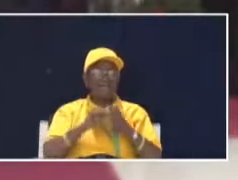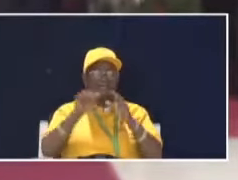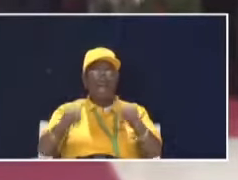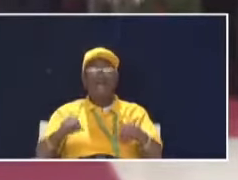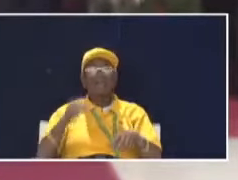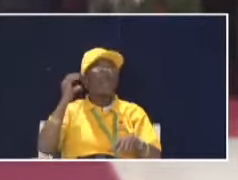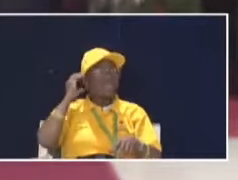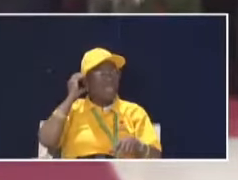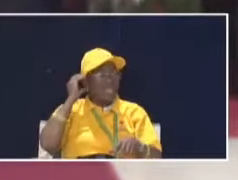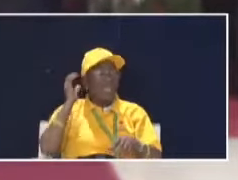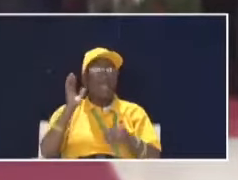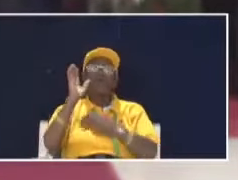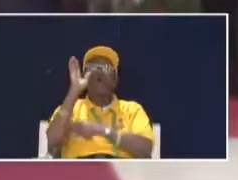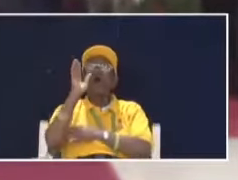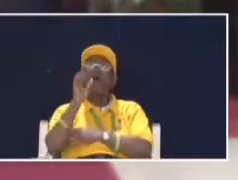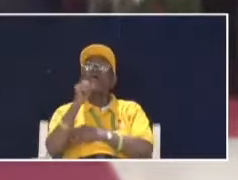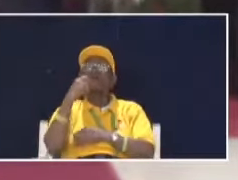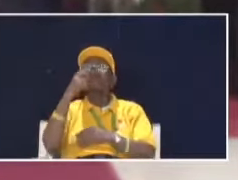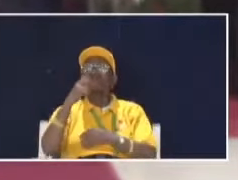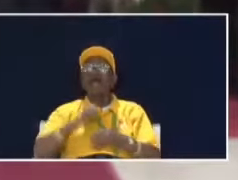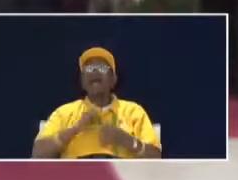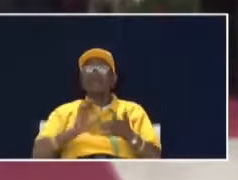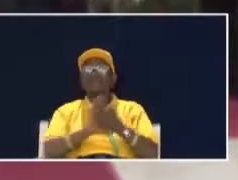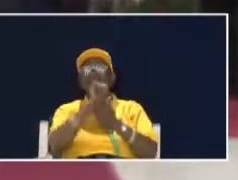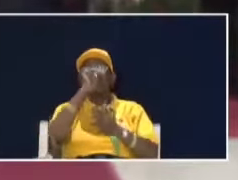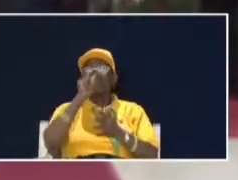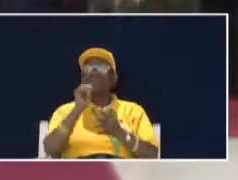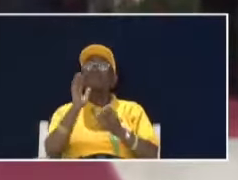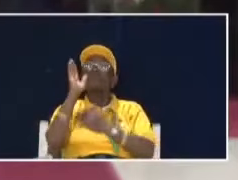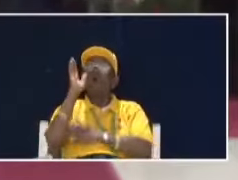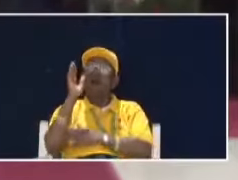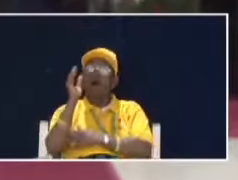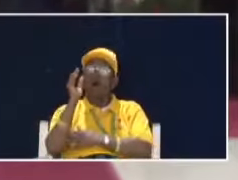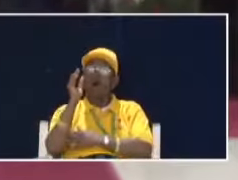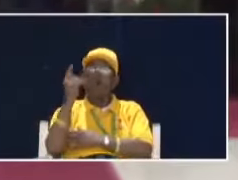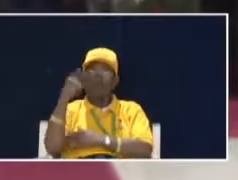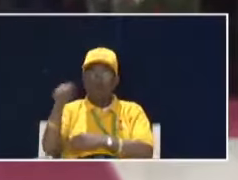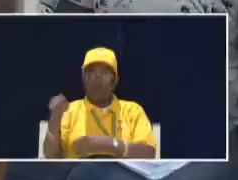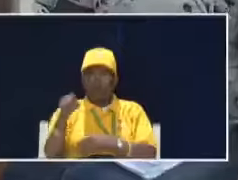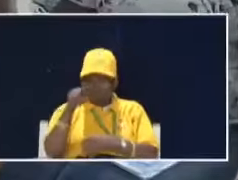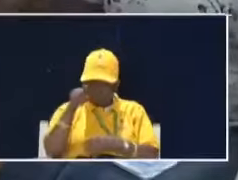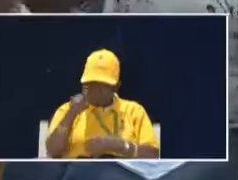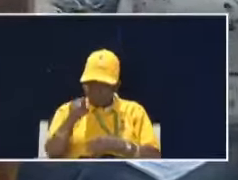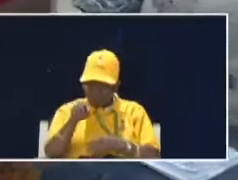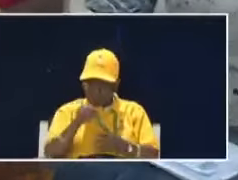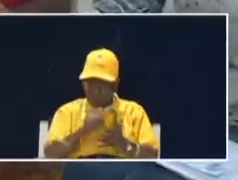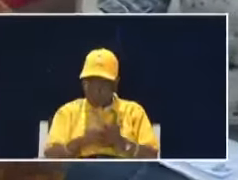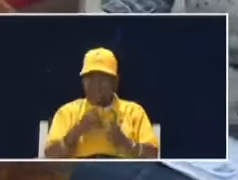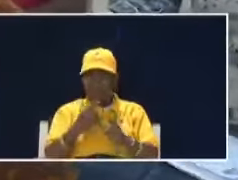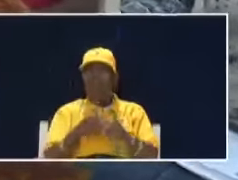I'm believing God for you that from tonight onward, you will begin to hear God yourself.